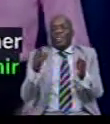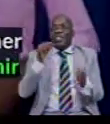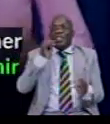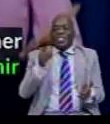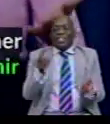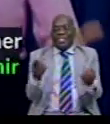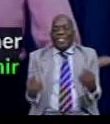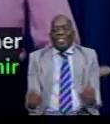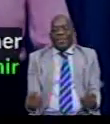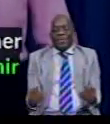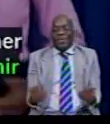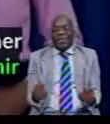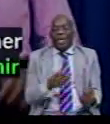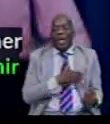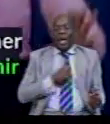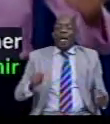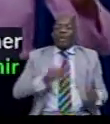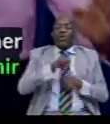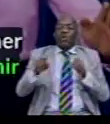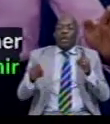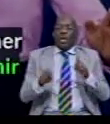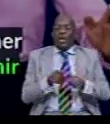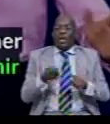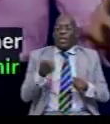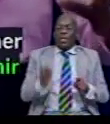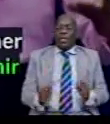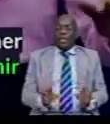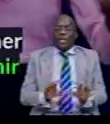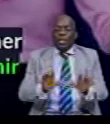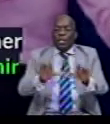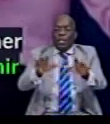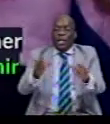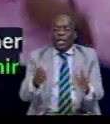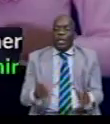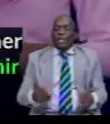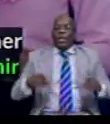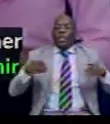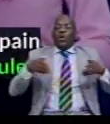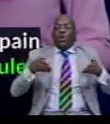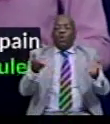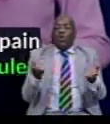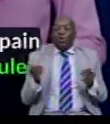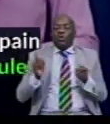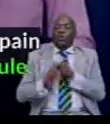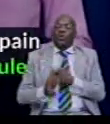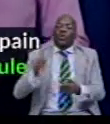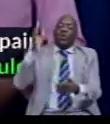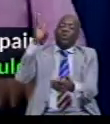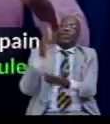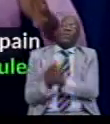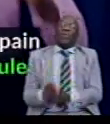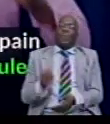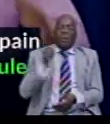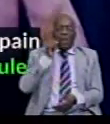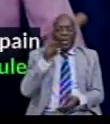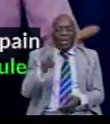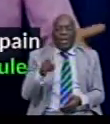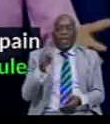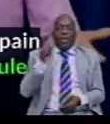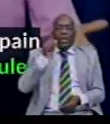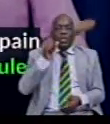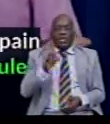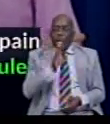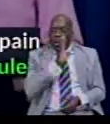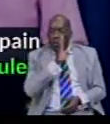came. And when the crowd tried to restrain her, she